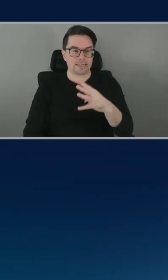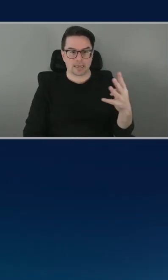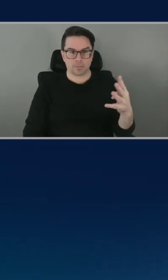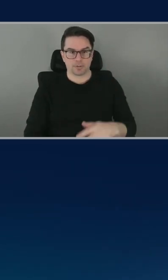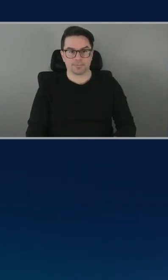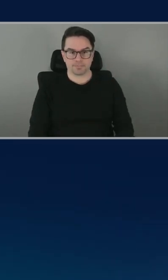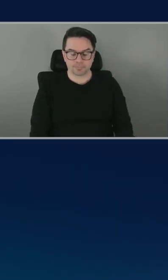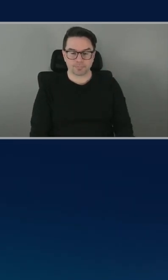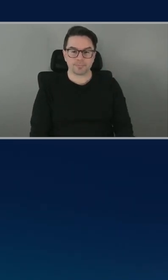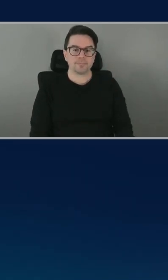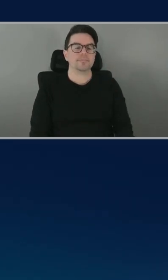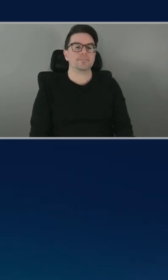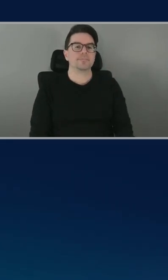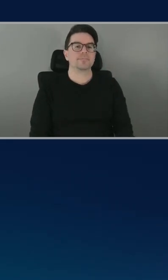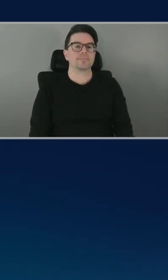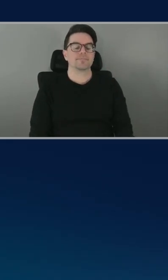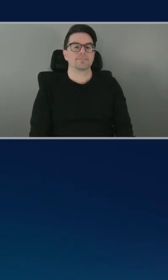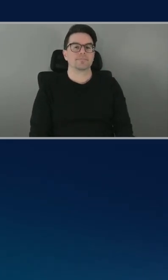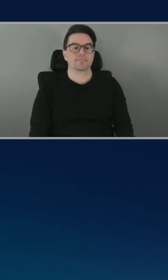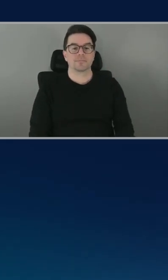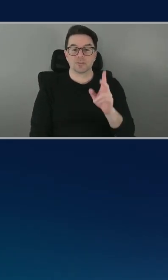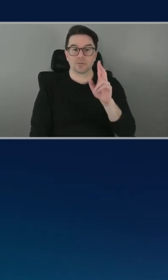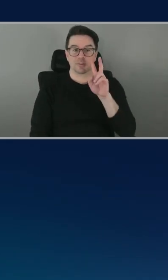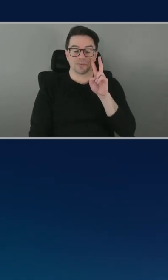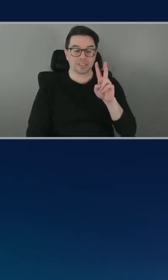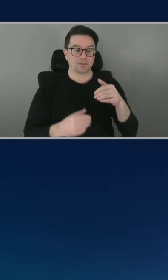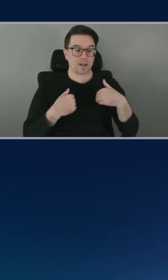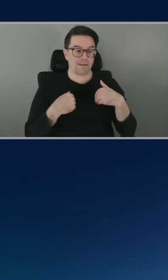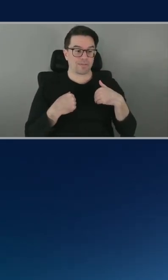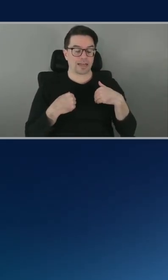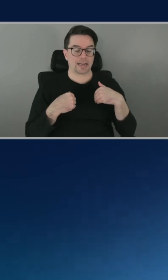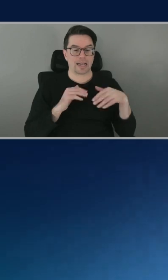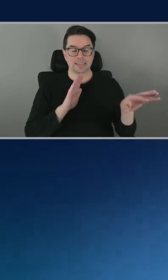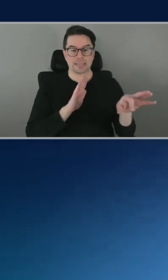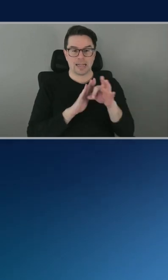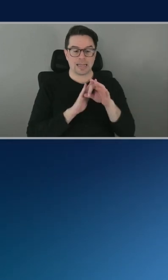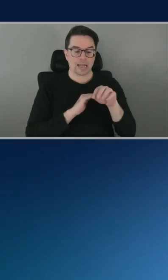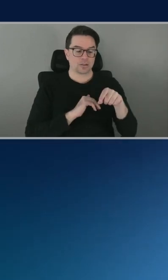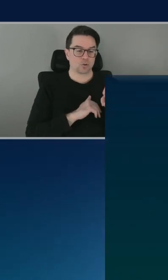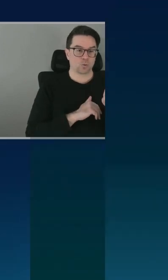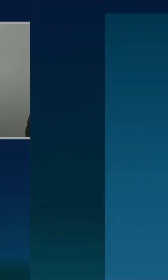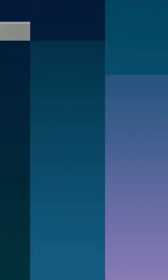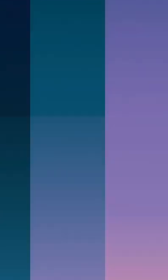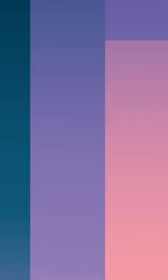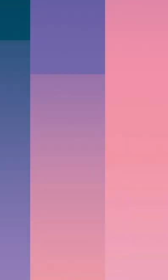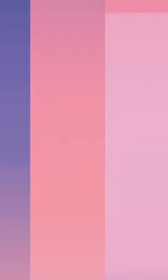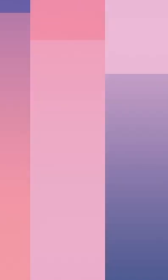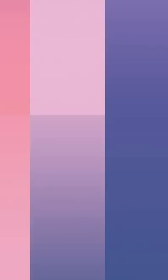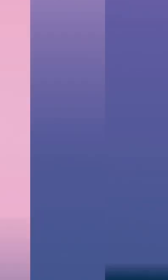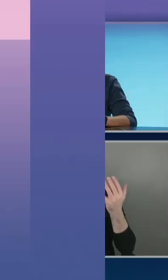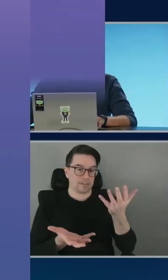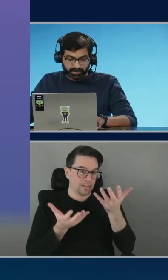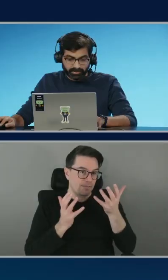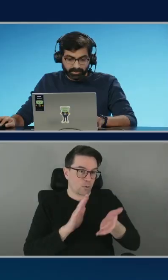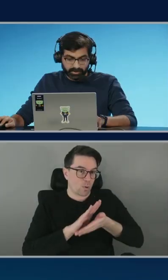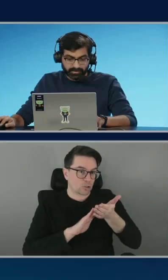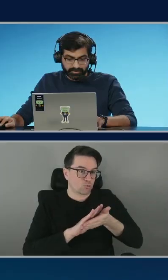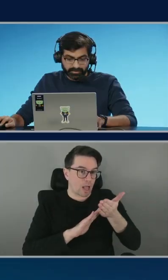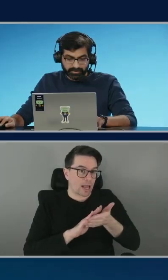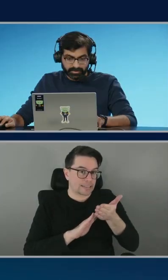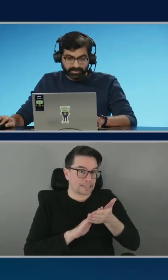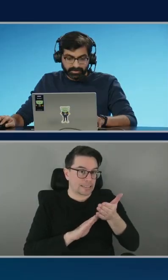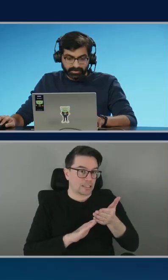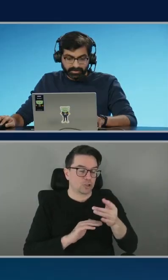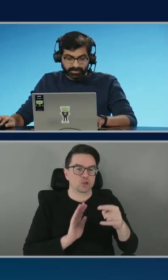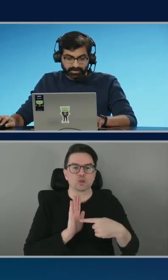there's just a select query out here populated, and if we want to run it, it should show you a sample